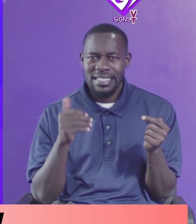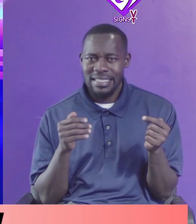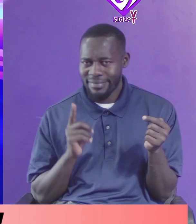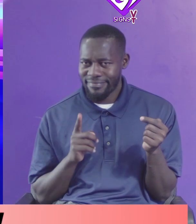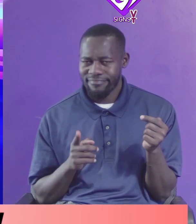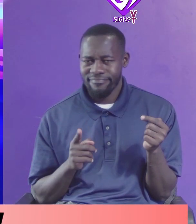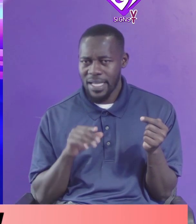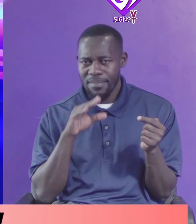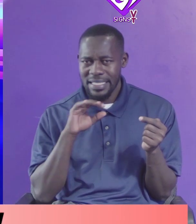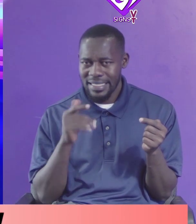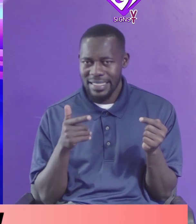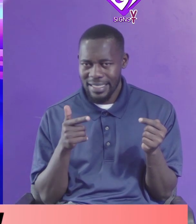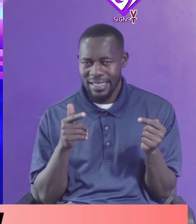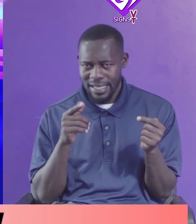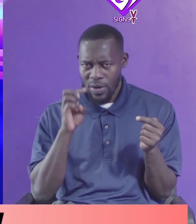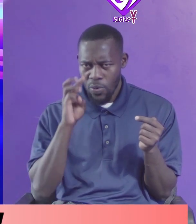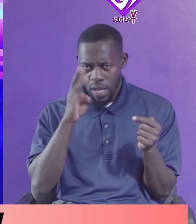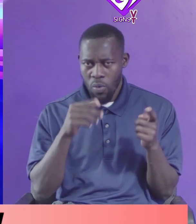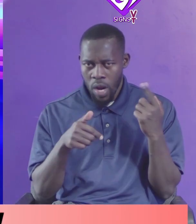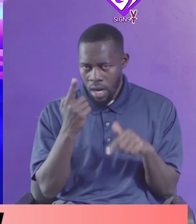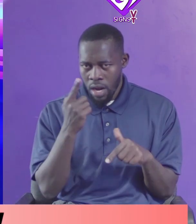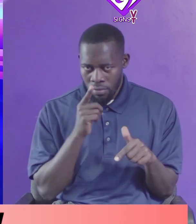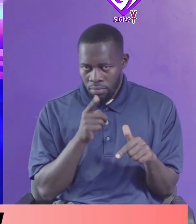yes, they're going to get back to their winning ways. Right.